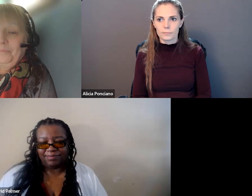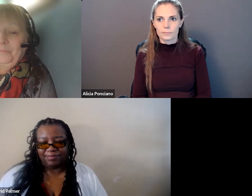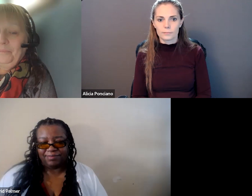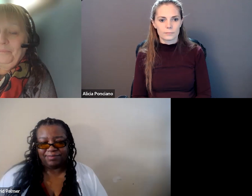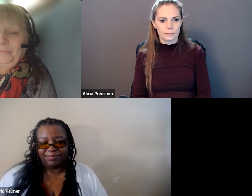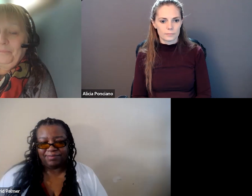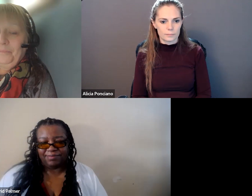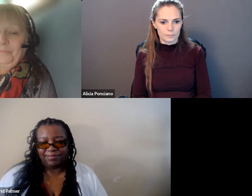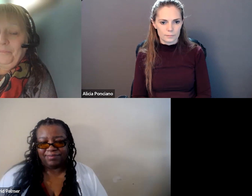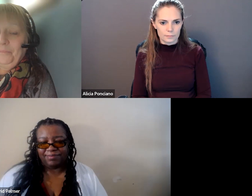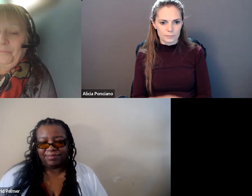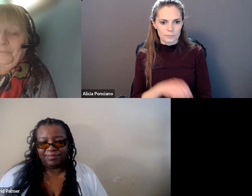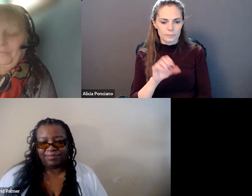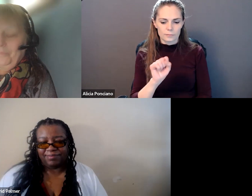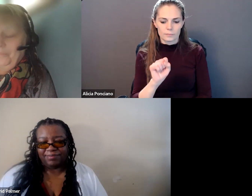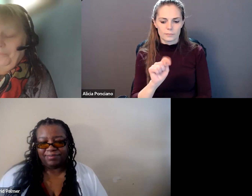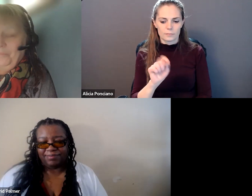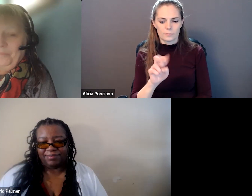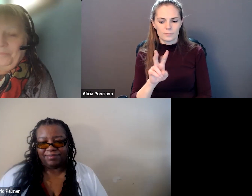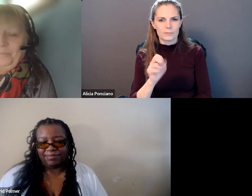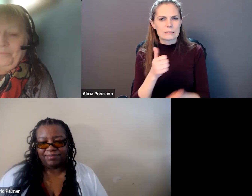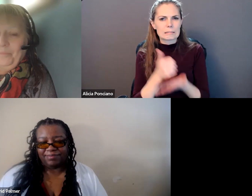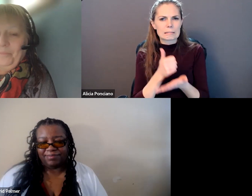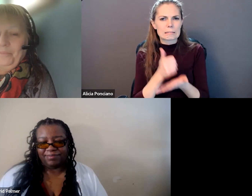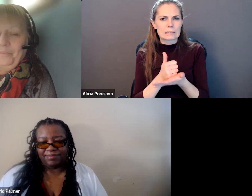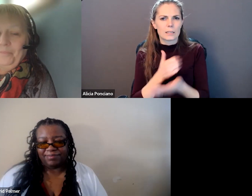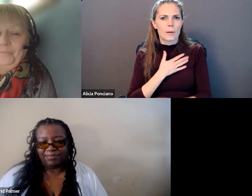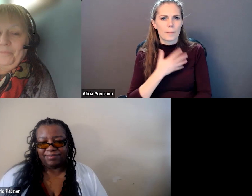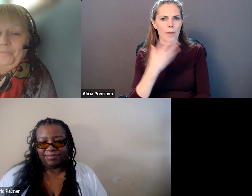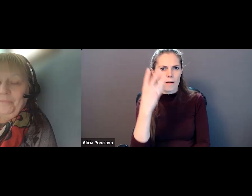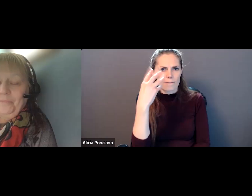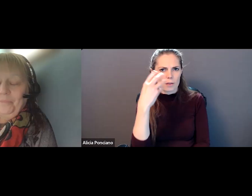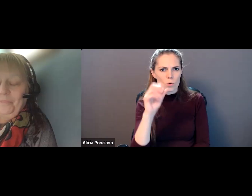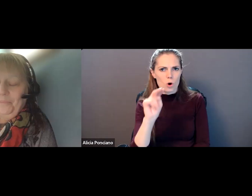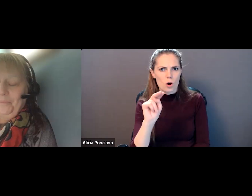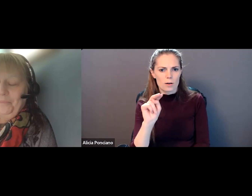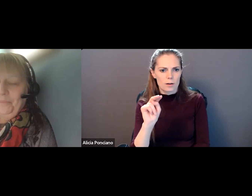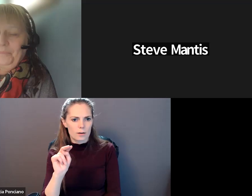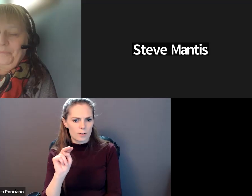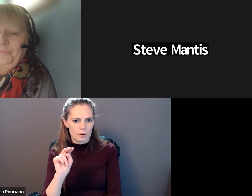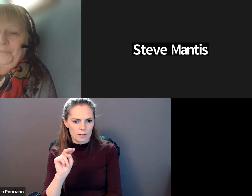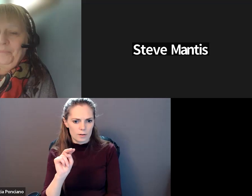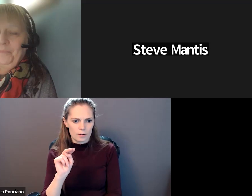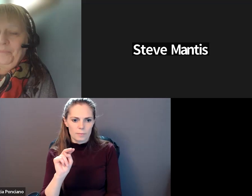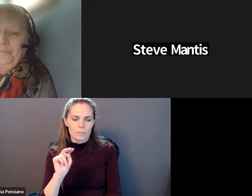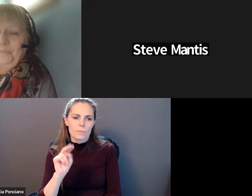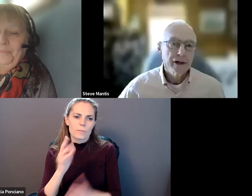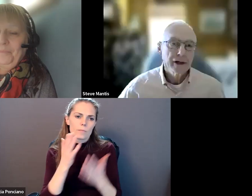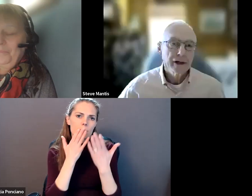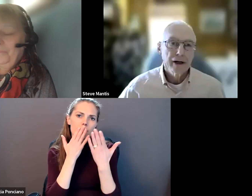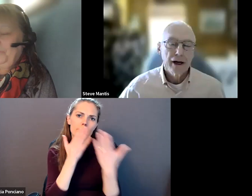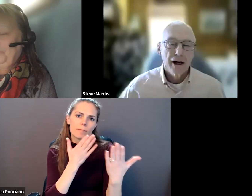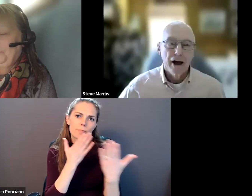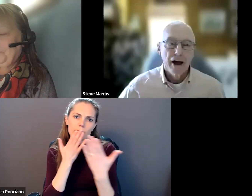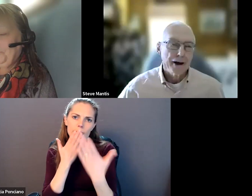I need a little help to get my video working again. Thank you so much to Heather and Ingrid.